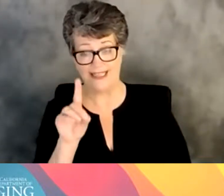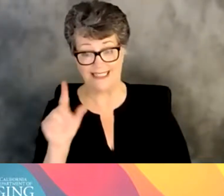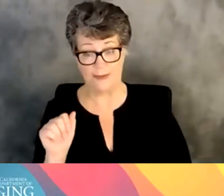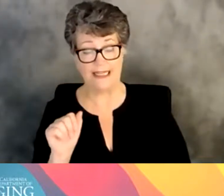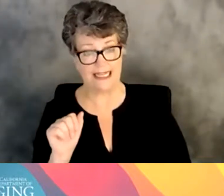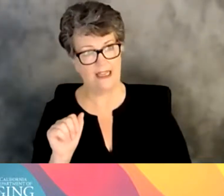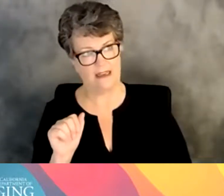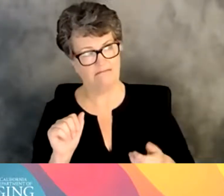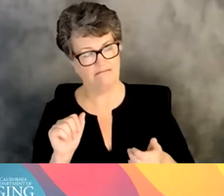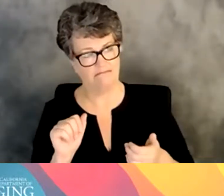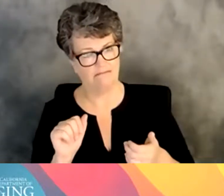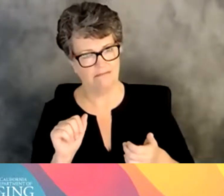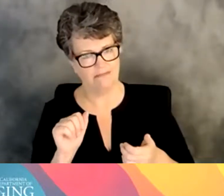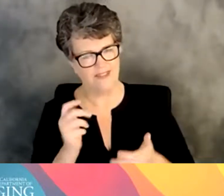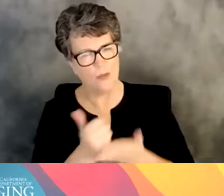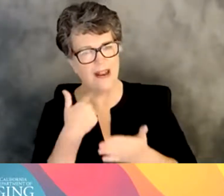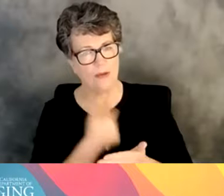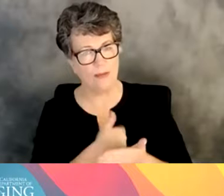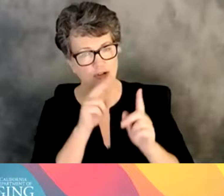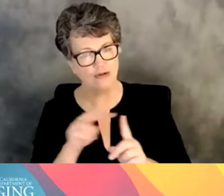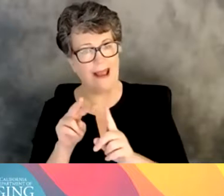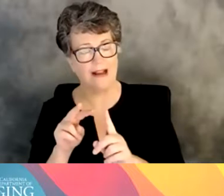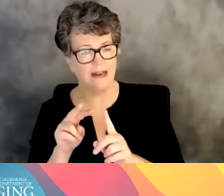us track things as well as we can